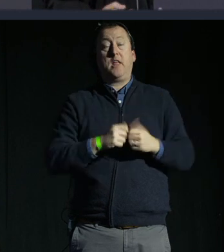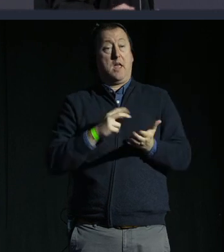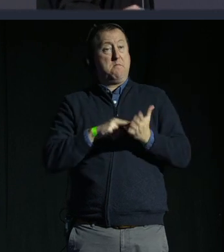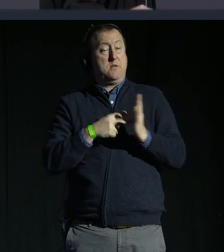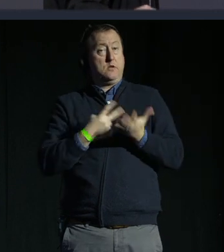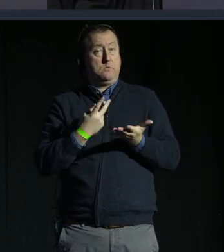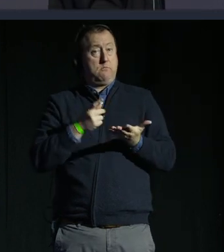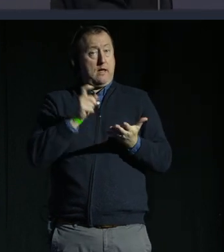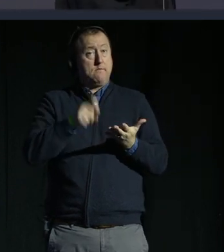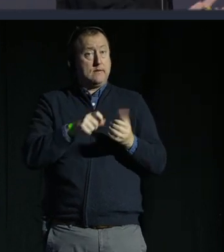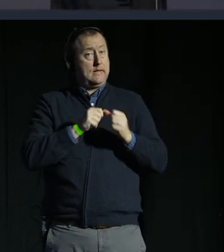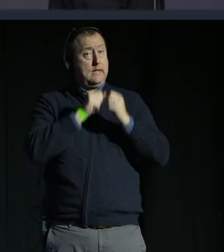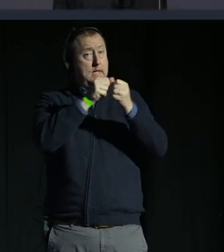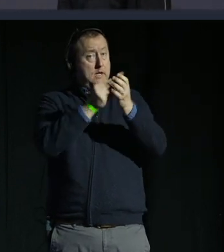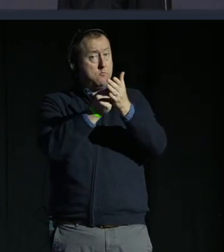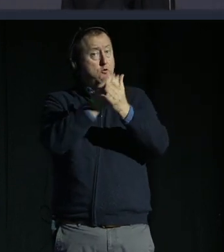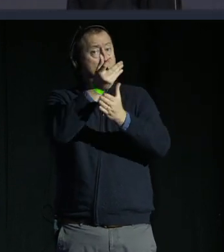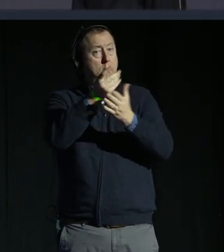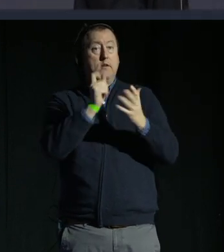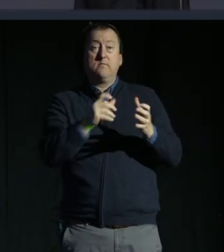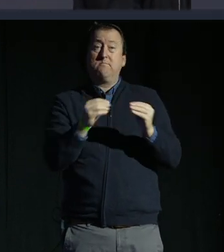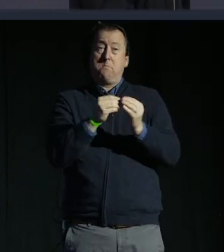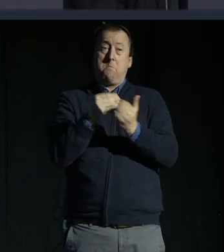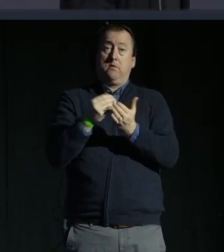growing. It means we have to be profitable.